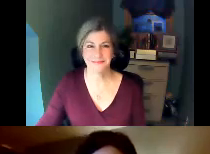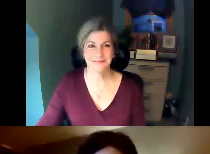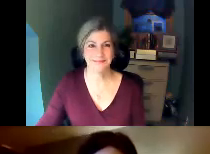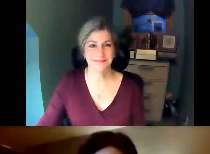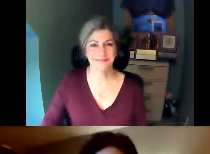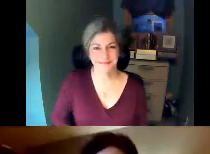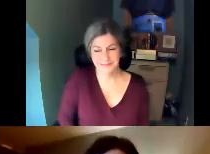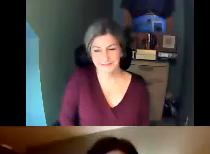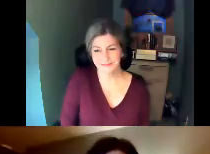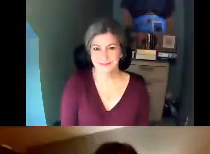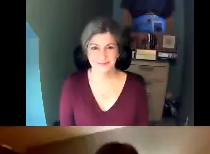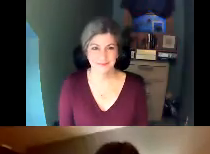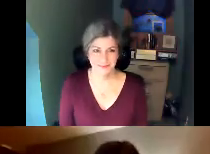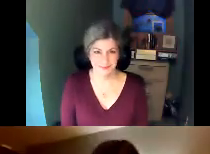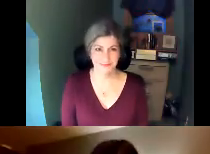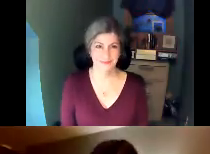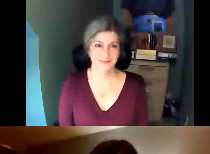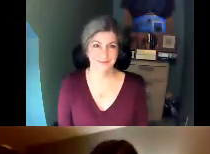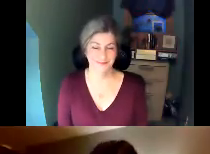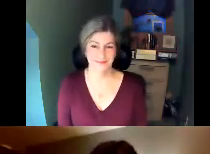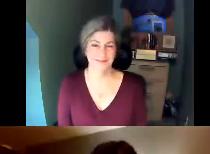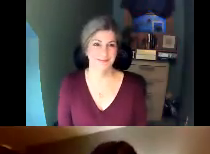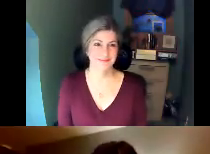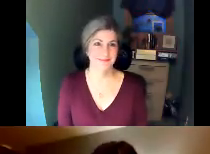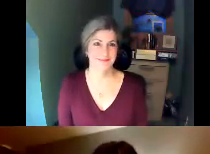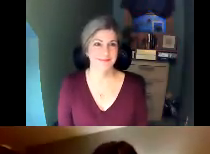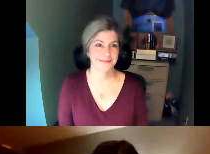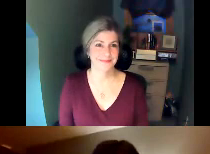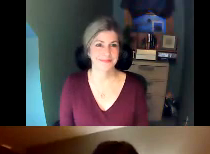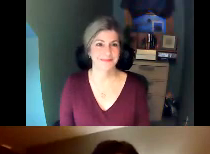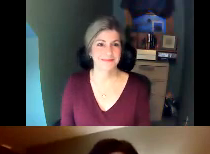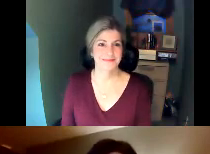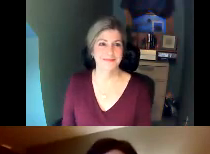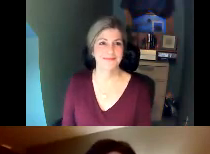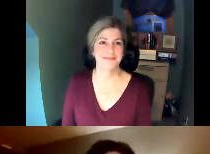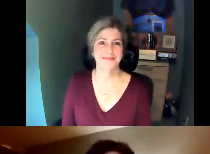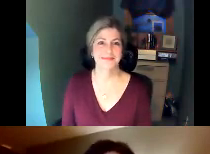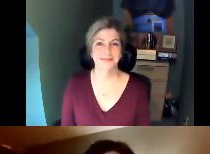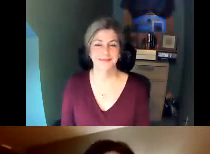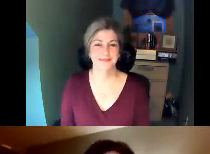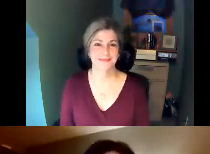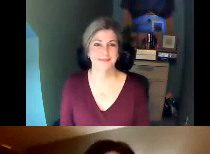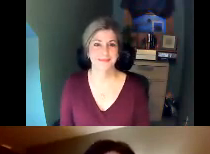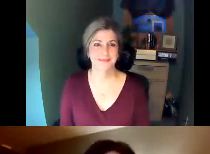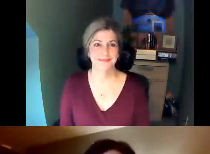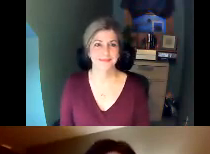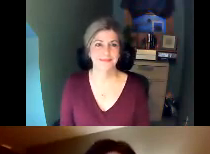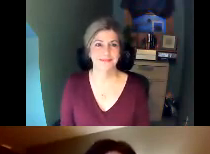Awesome. Thank you so much for having me. And thank you so much for that perspective, Betsy. That was great. And you said like a lot of really